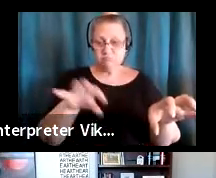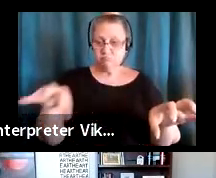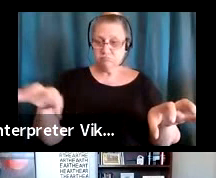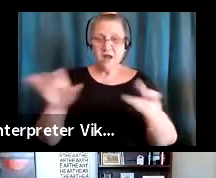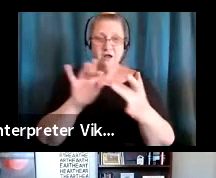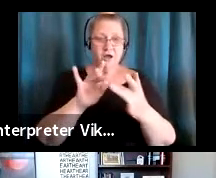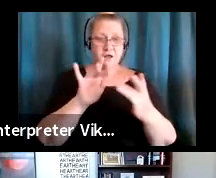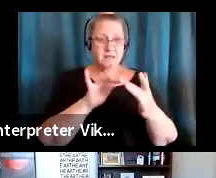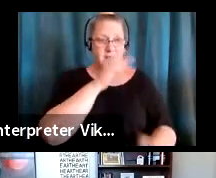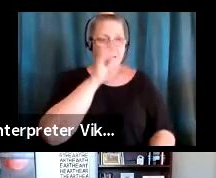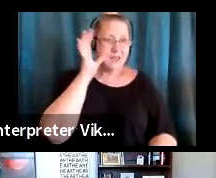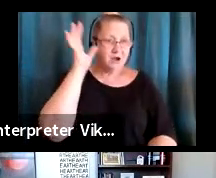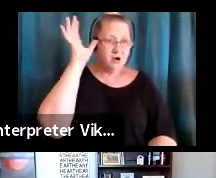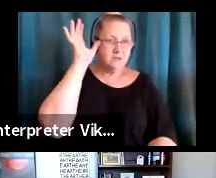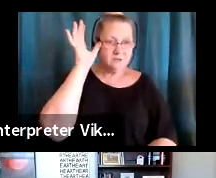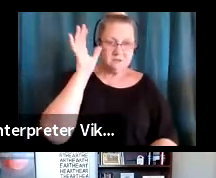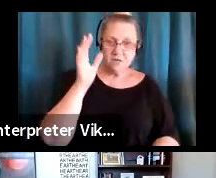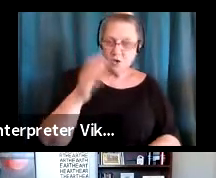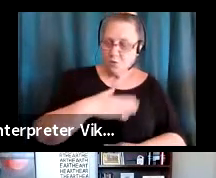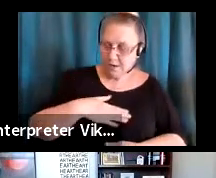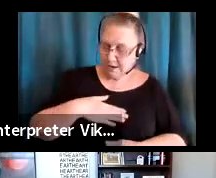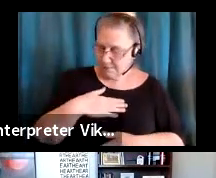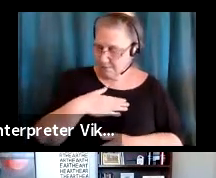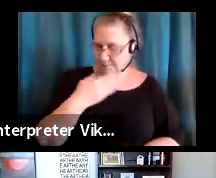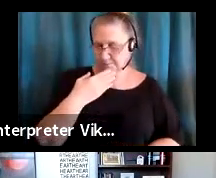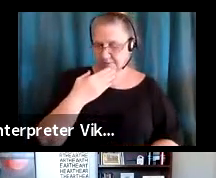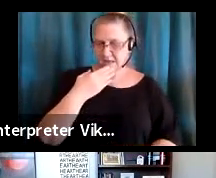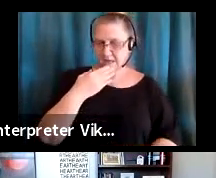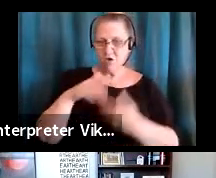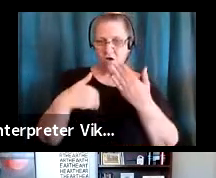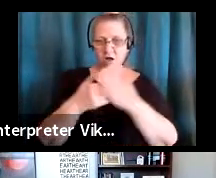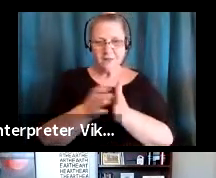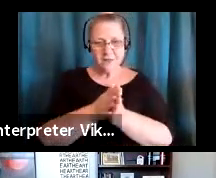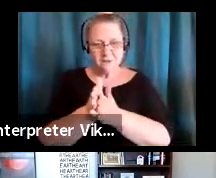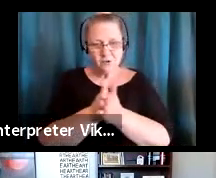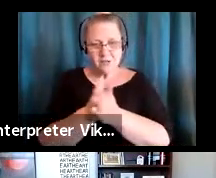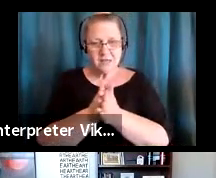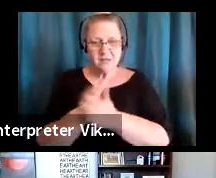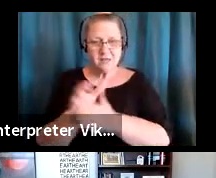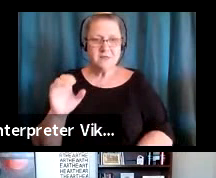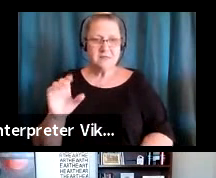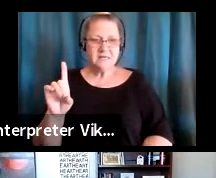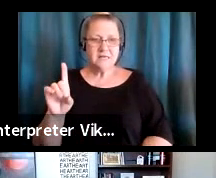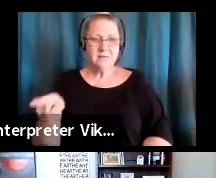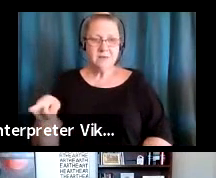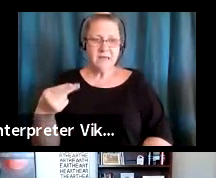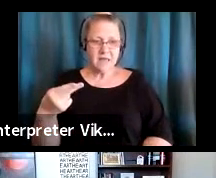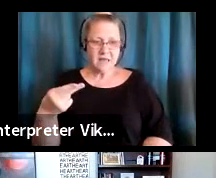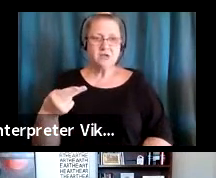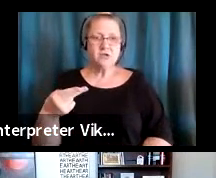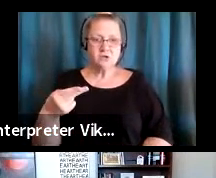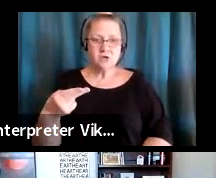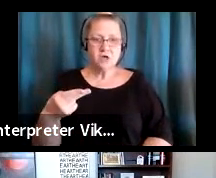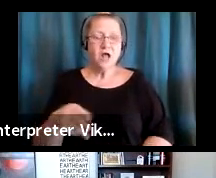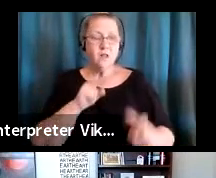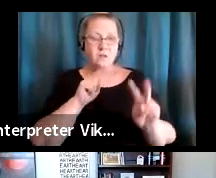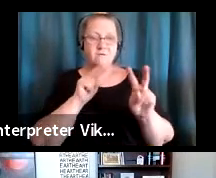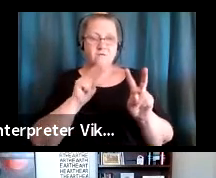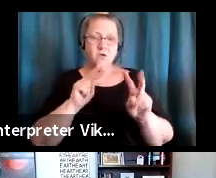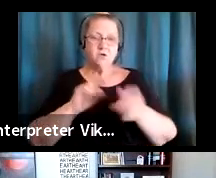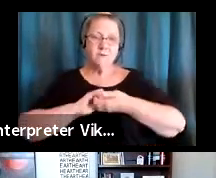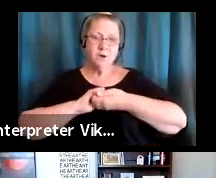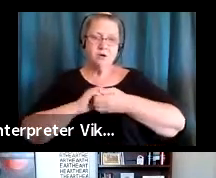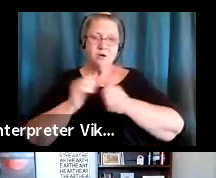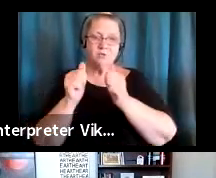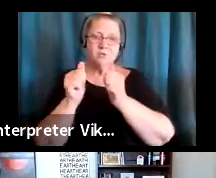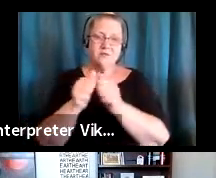really appreciate a lot of the enthusiasm that we've been hearing through the leadership of CDPH around this. Looking forward to partnering with pediatricians